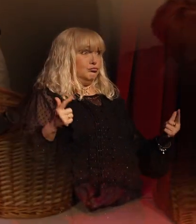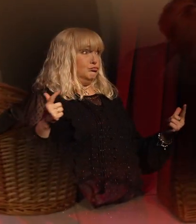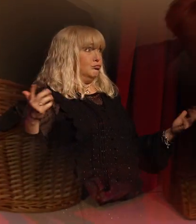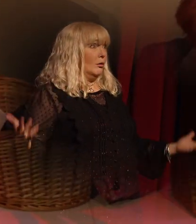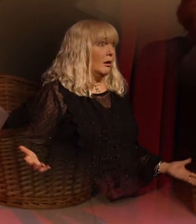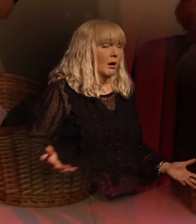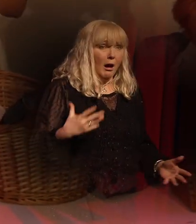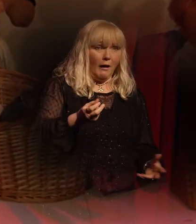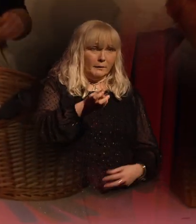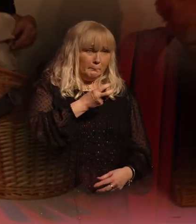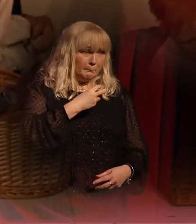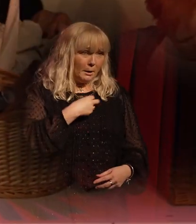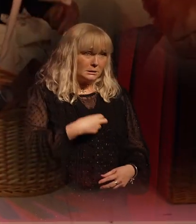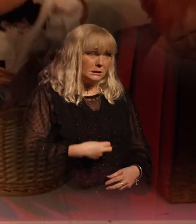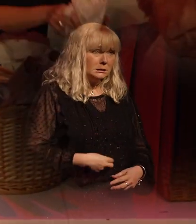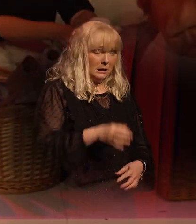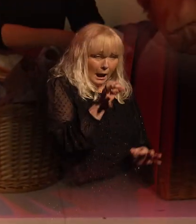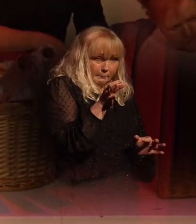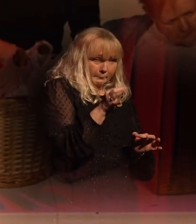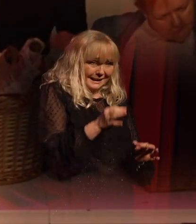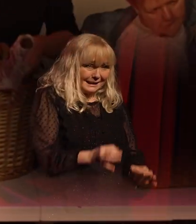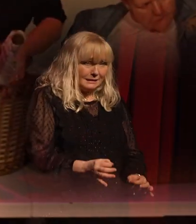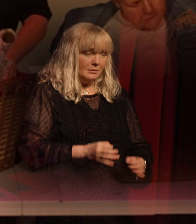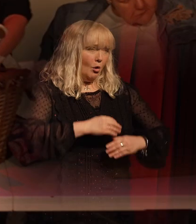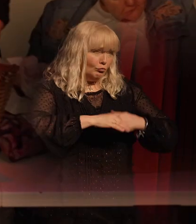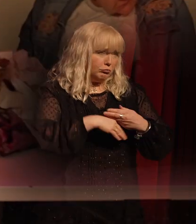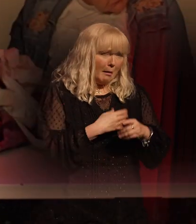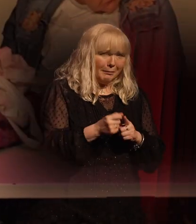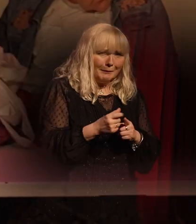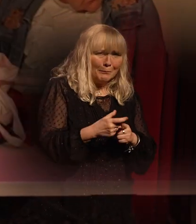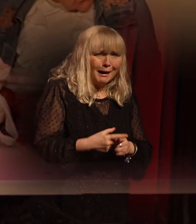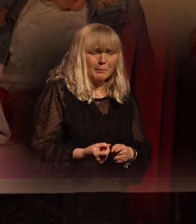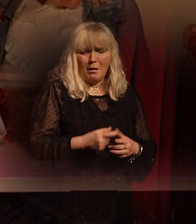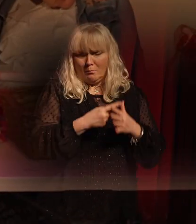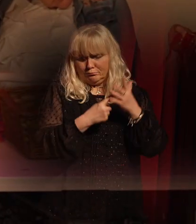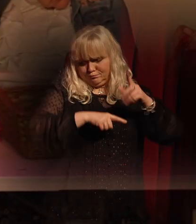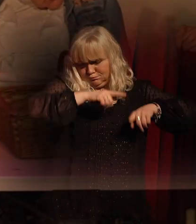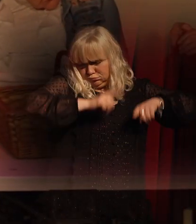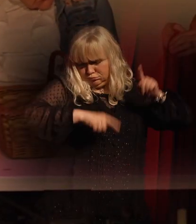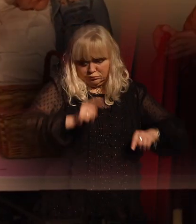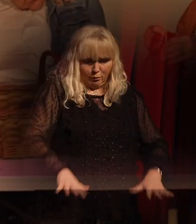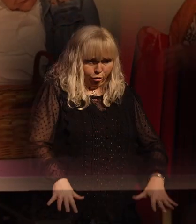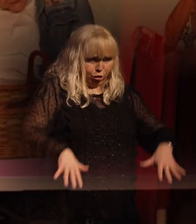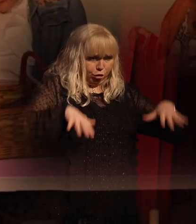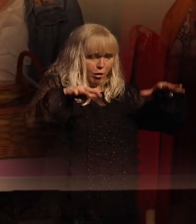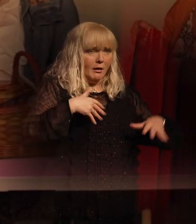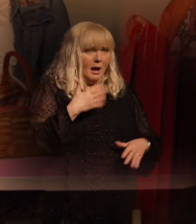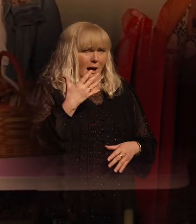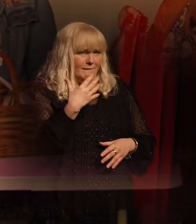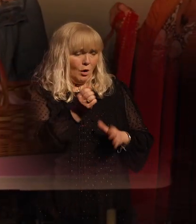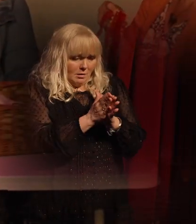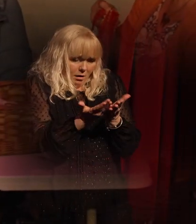Buttons and beads, wrapping paper sewed, and I might need that old greeting card from